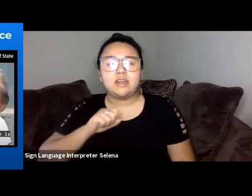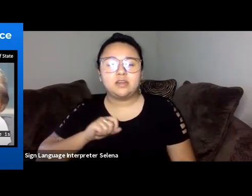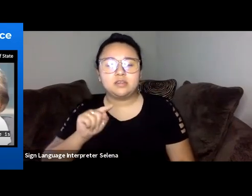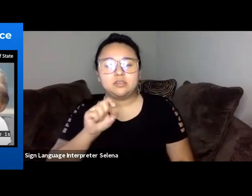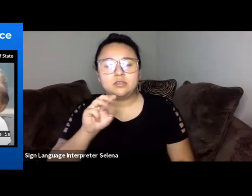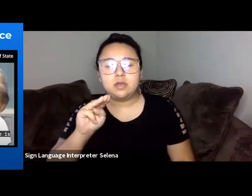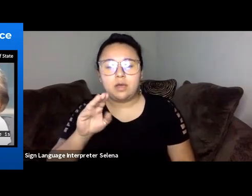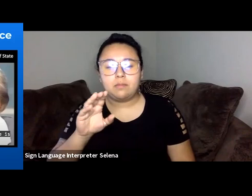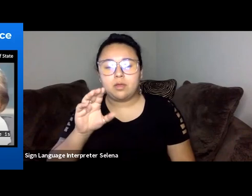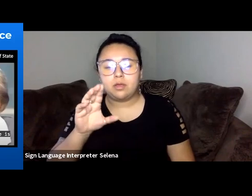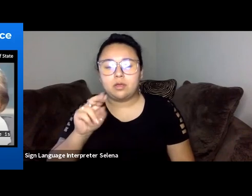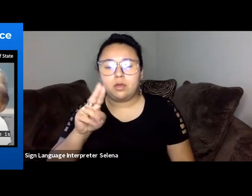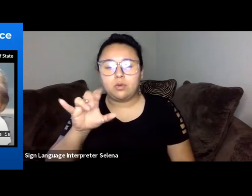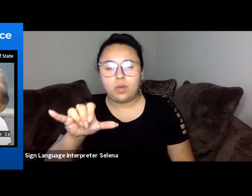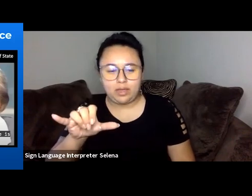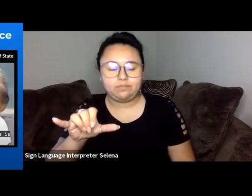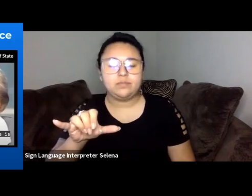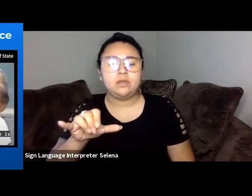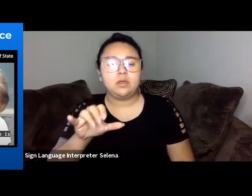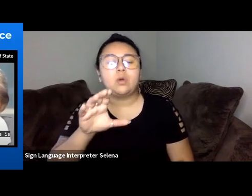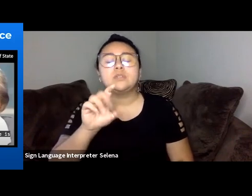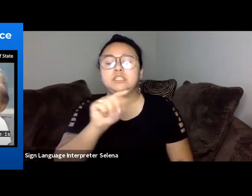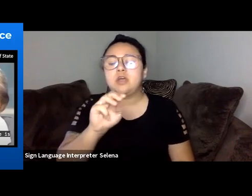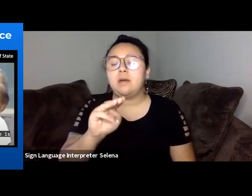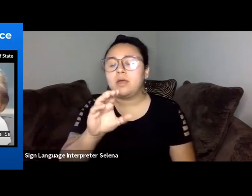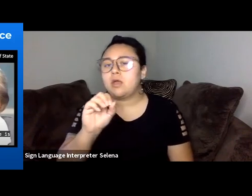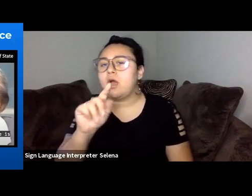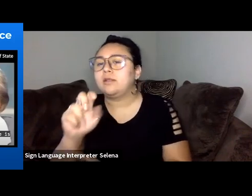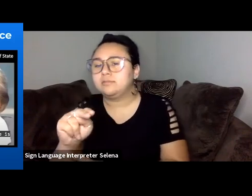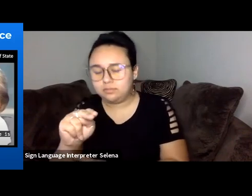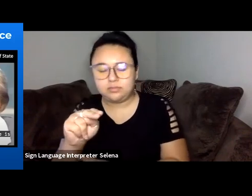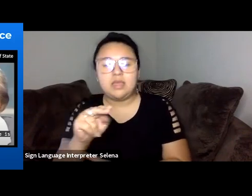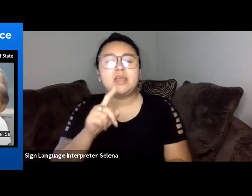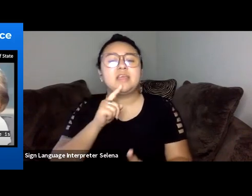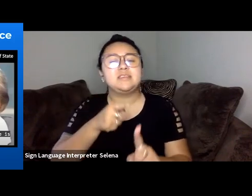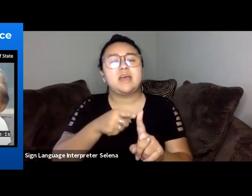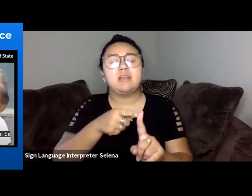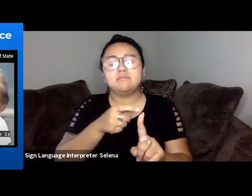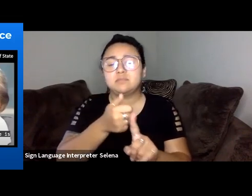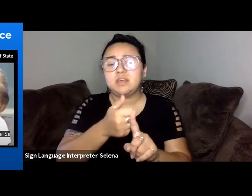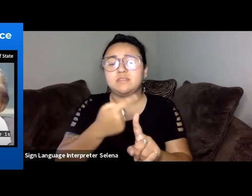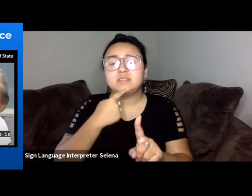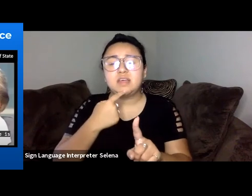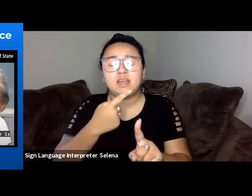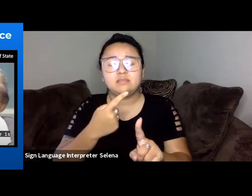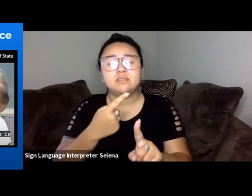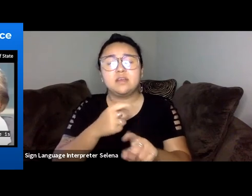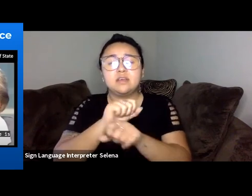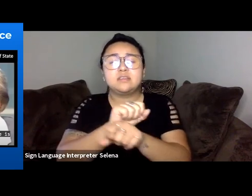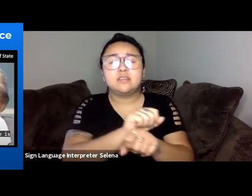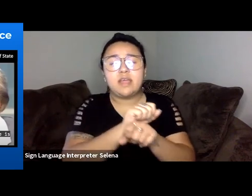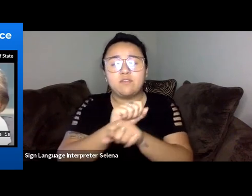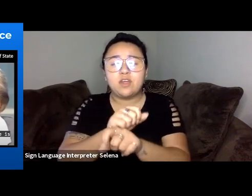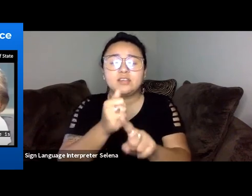which the Union was built, the United States. Much of this, sometimes we hear that the quote founding